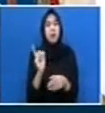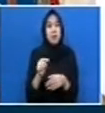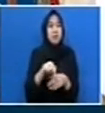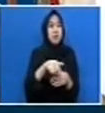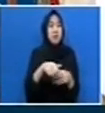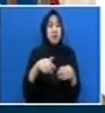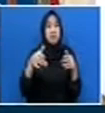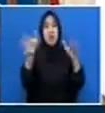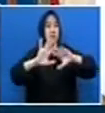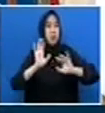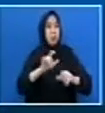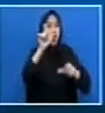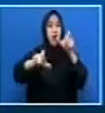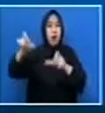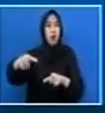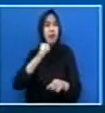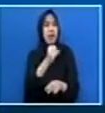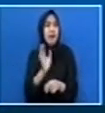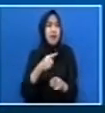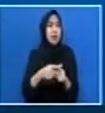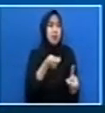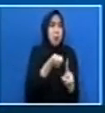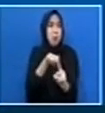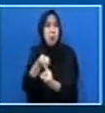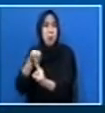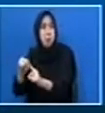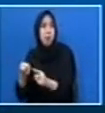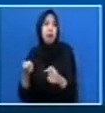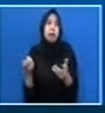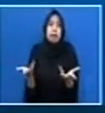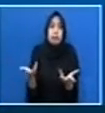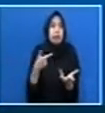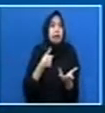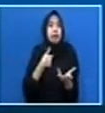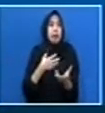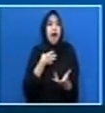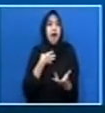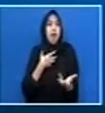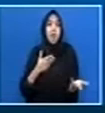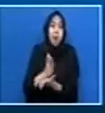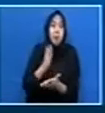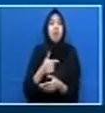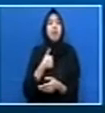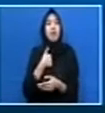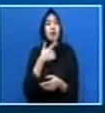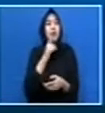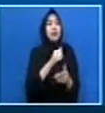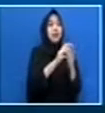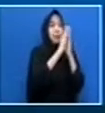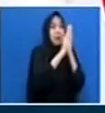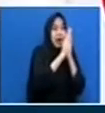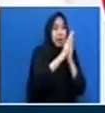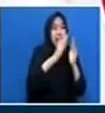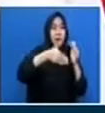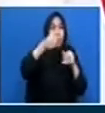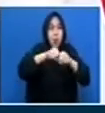if not killed. We have a very serious situation. We don't want the people of Myanmar to be hurt further.